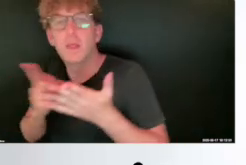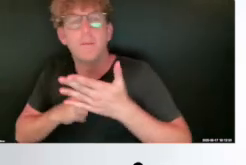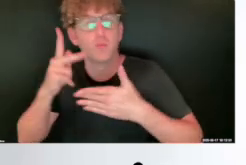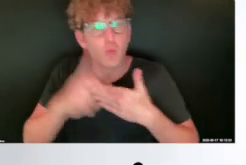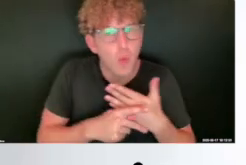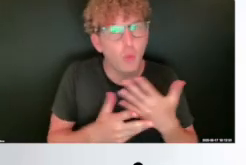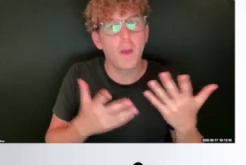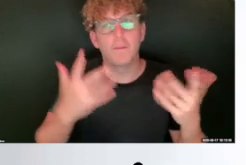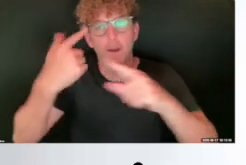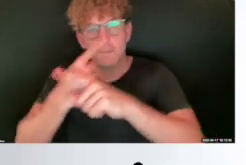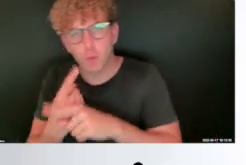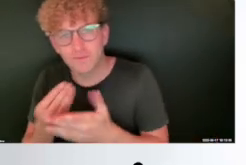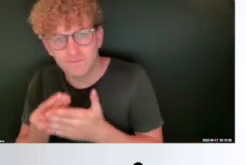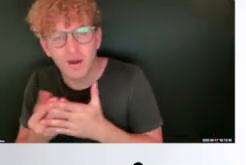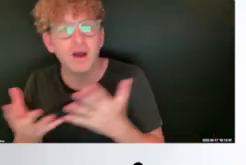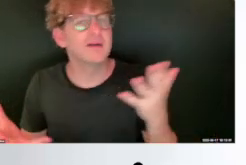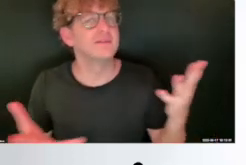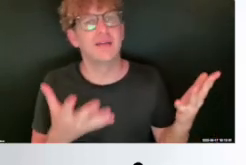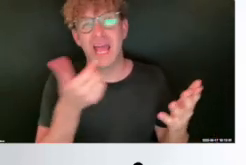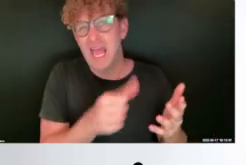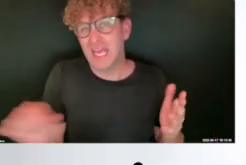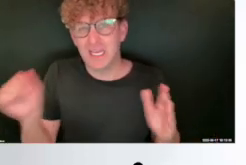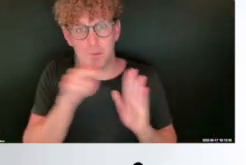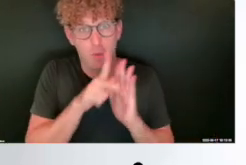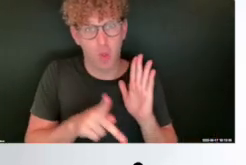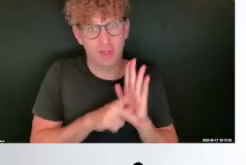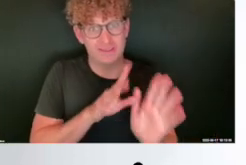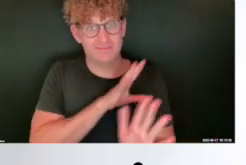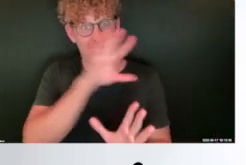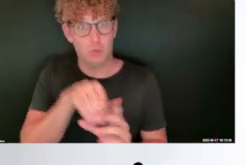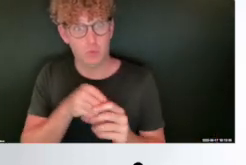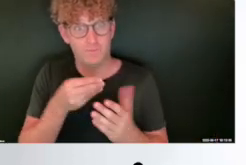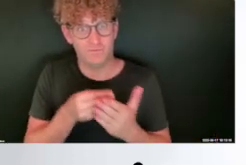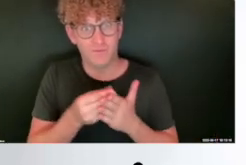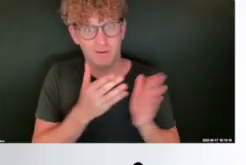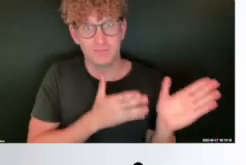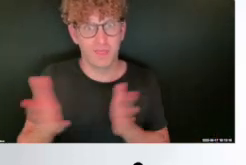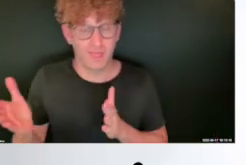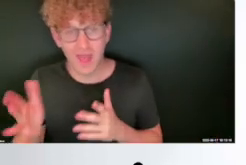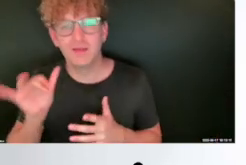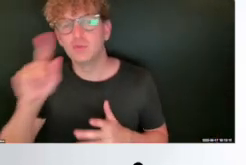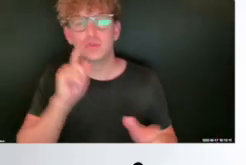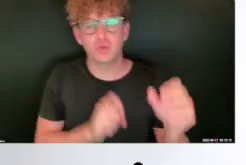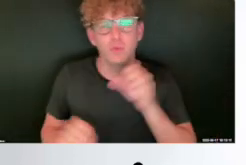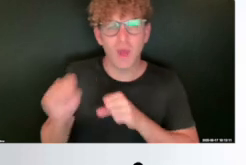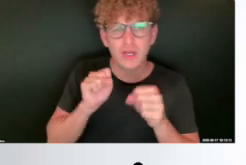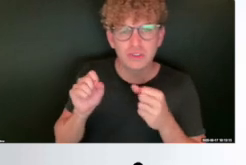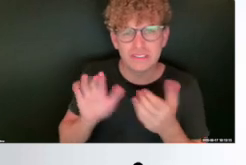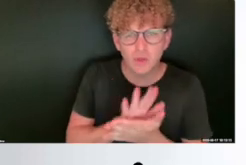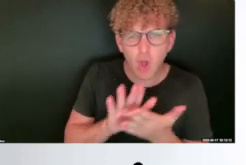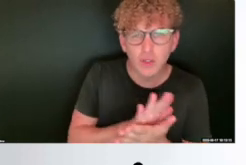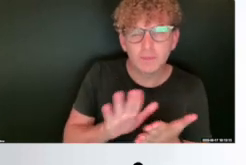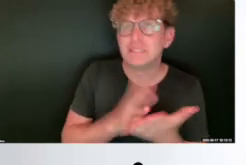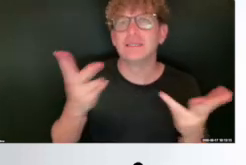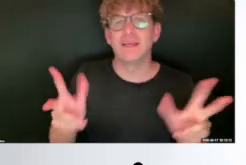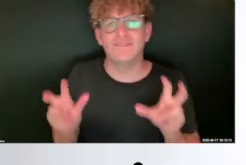appropriated funds and any policies that are included in the funding plan. The strategy documents like the investment